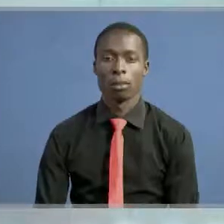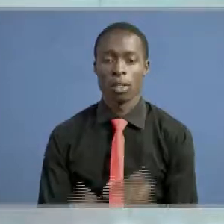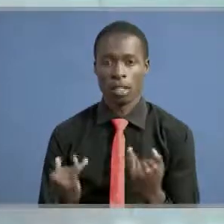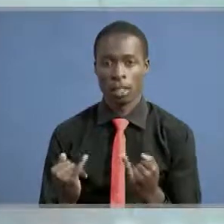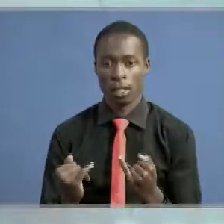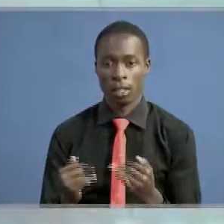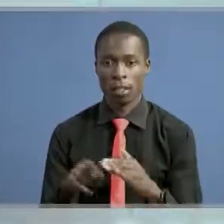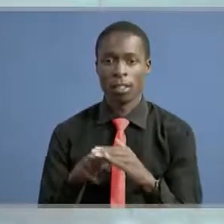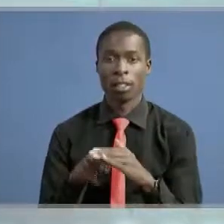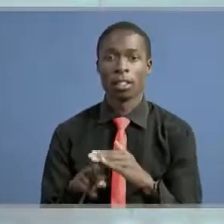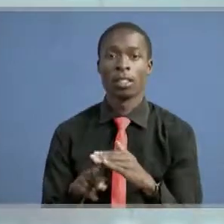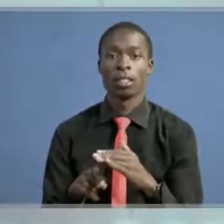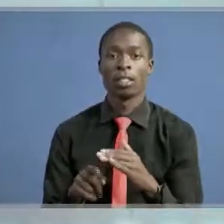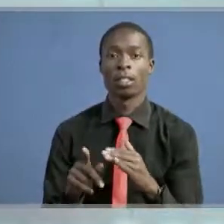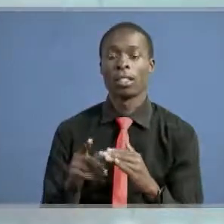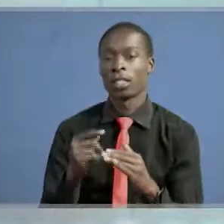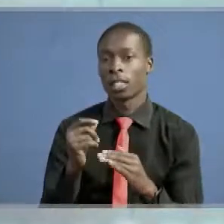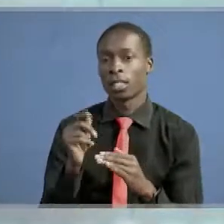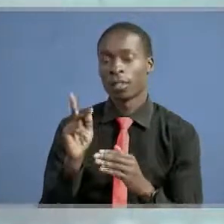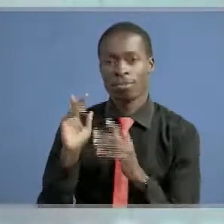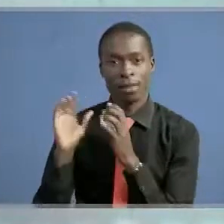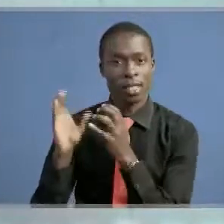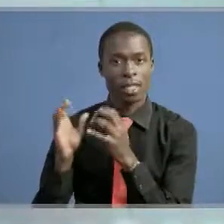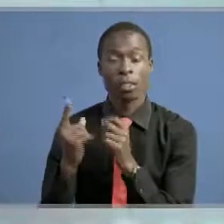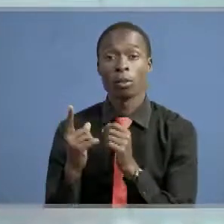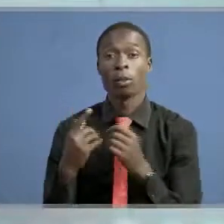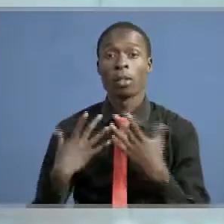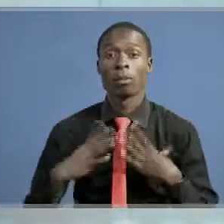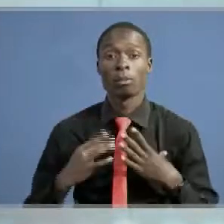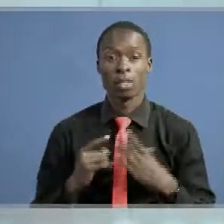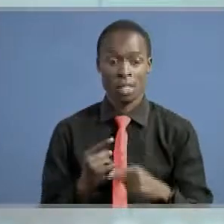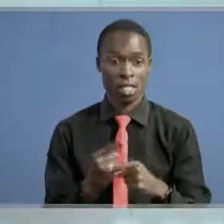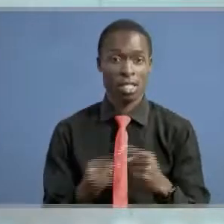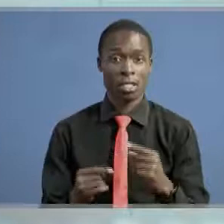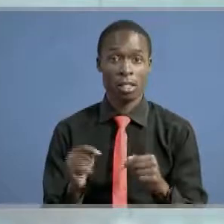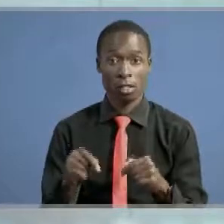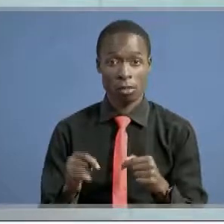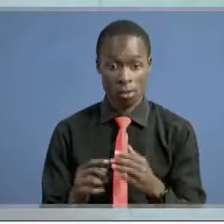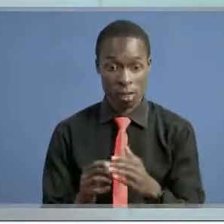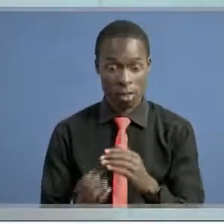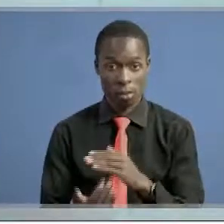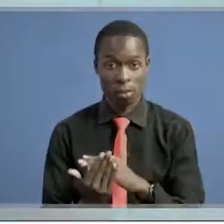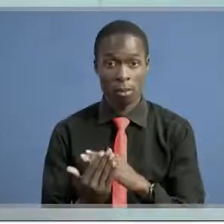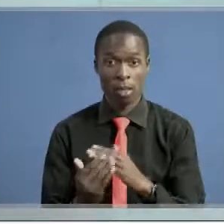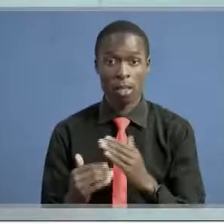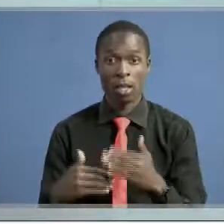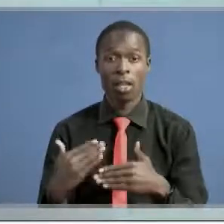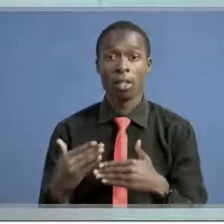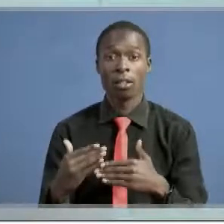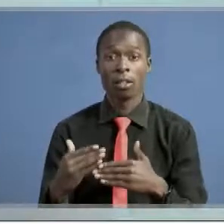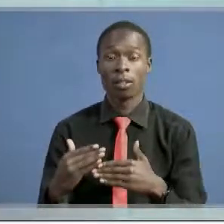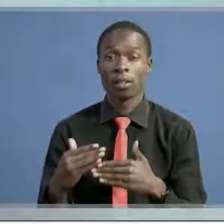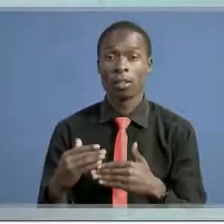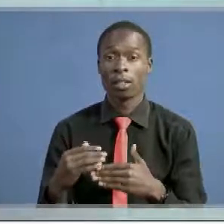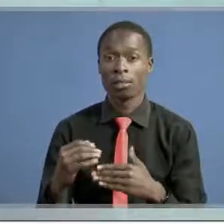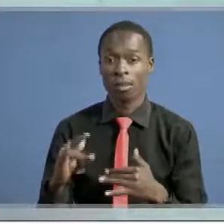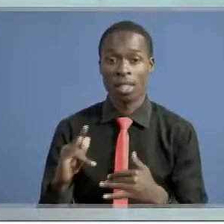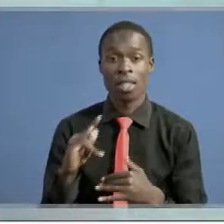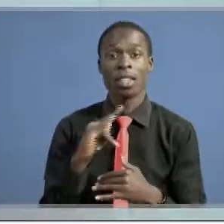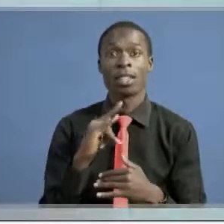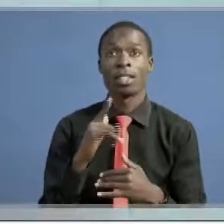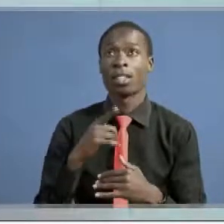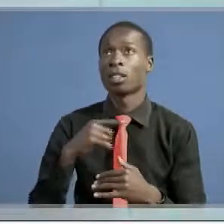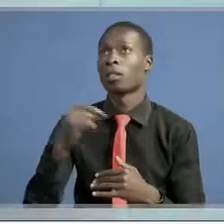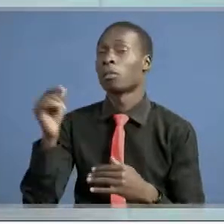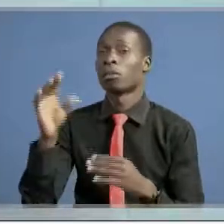And now let's head down to Kilifi County. One person was injured today morning after a light aircraft failed to climb